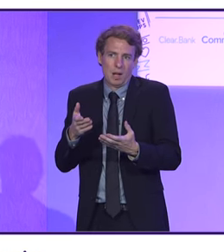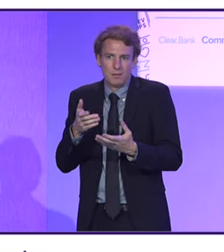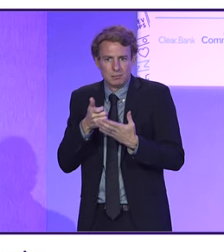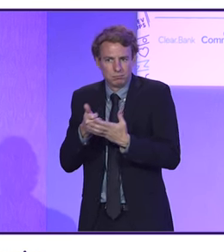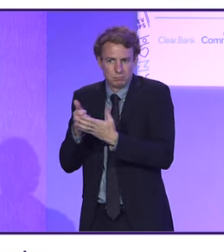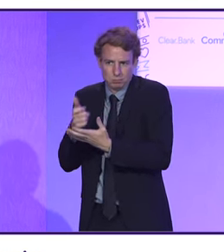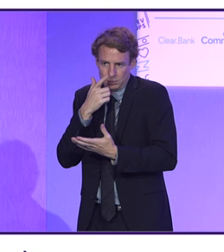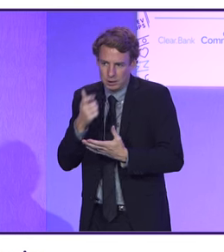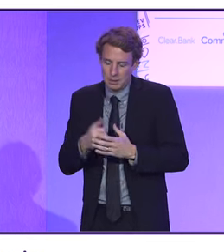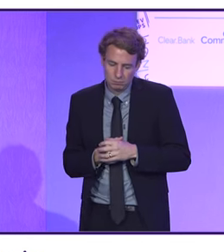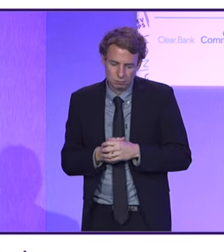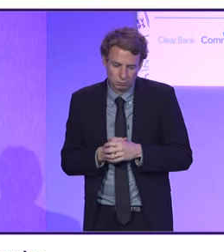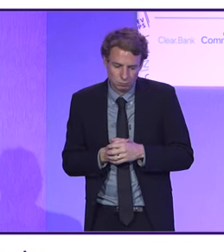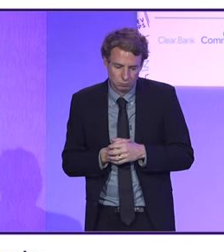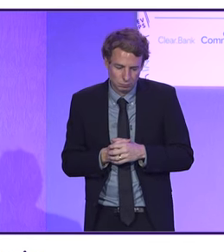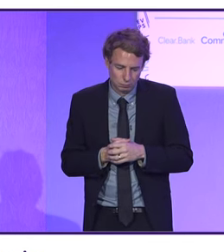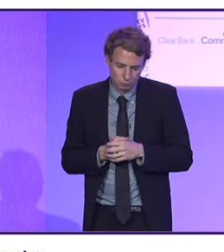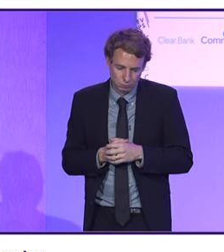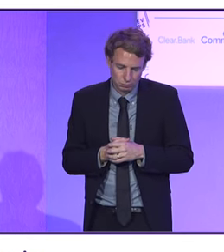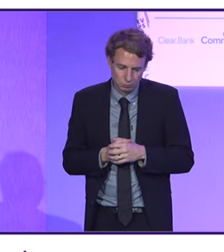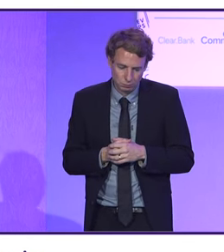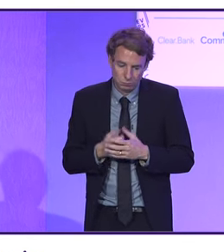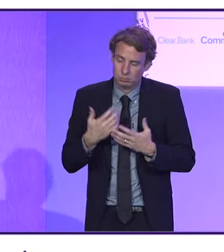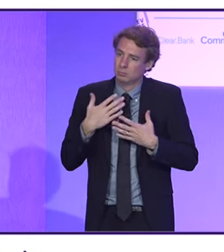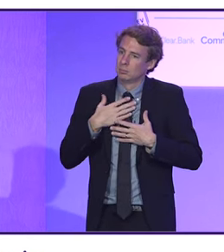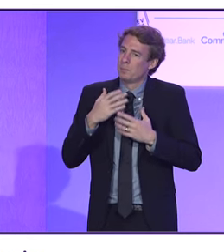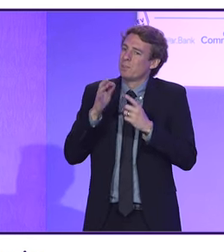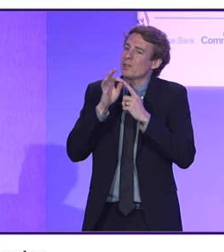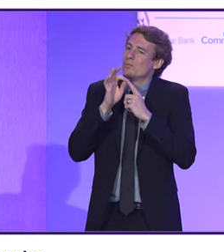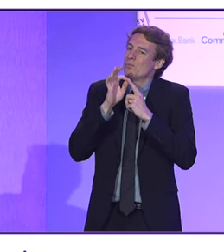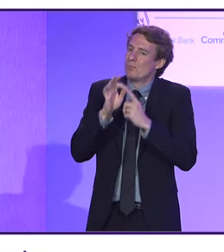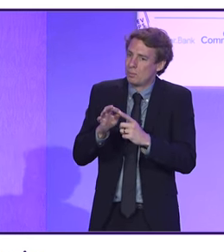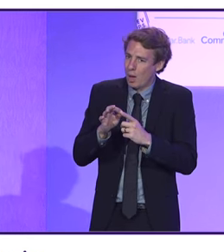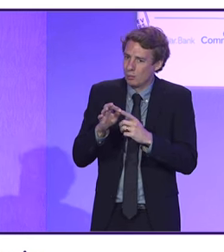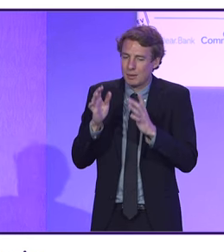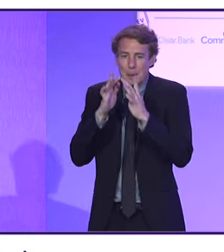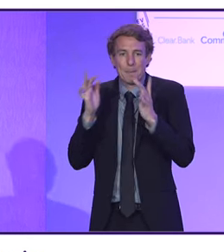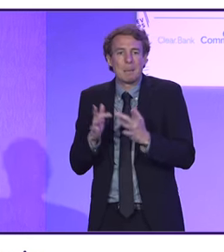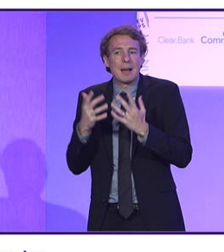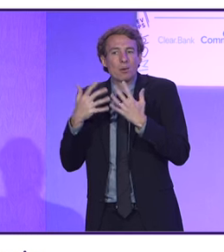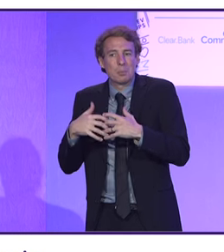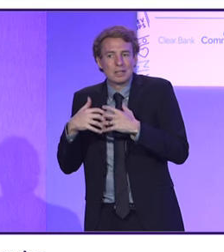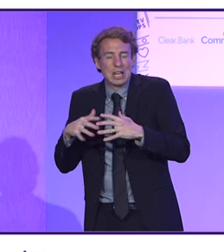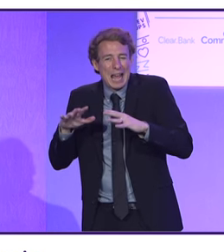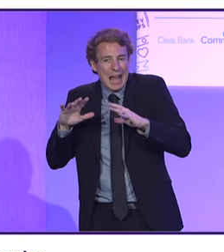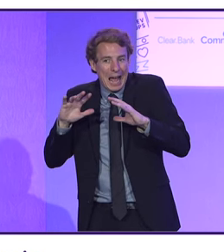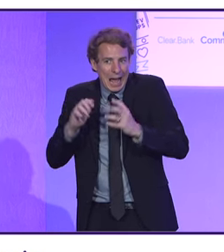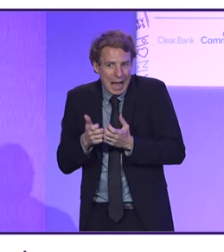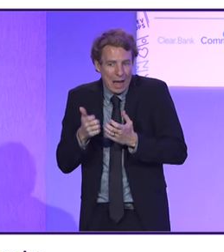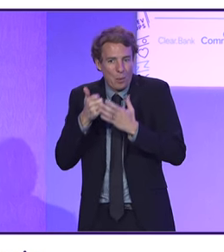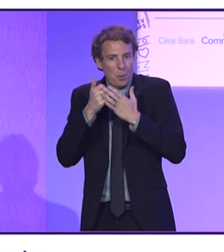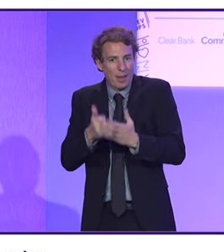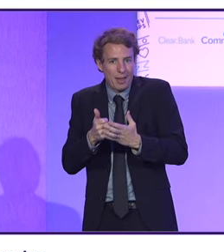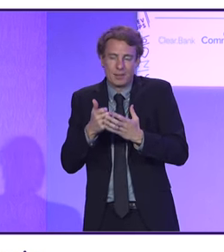So I propose that the way platform engineering enables DevOps principles at scale is by transitioning